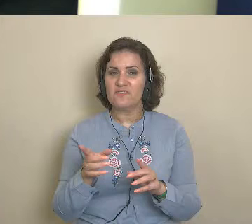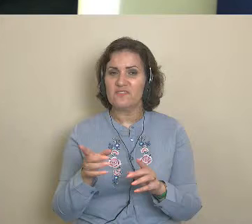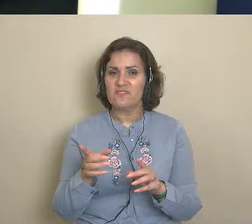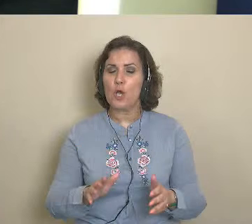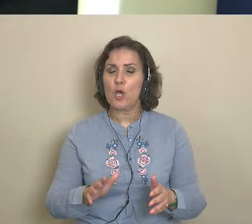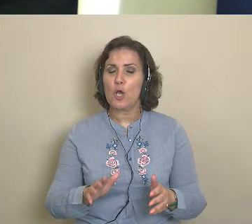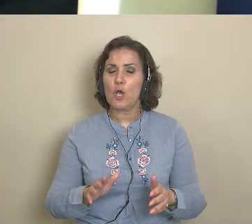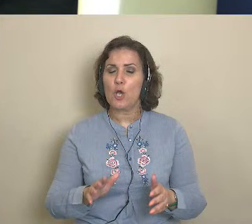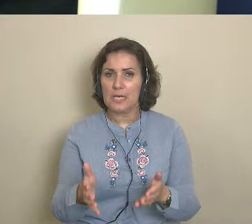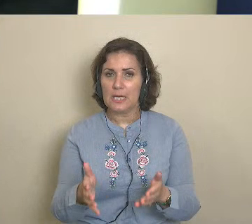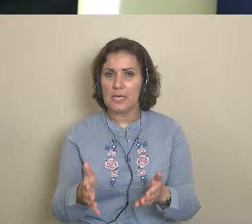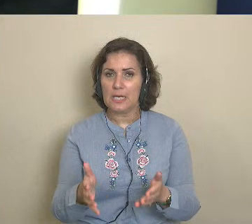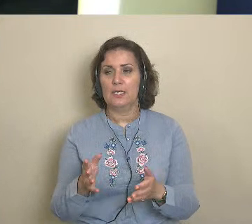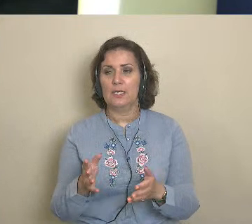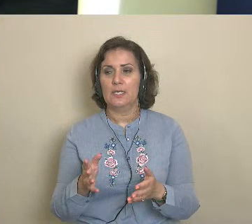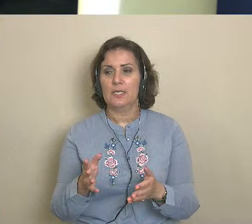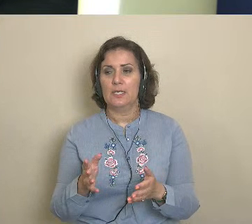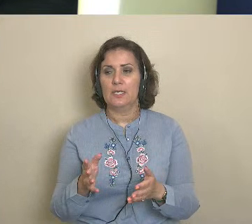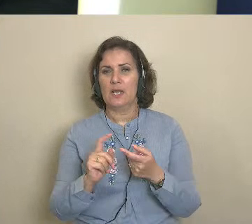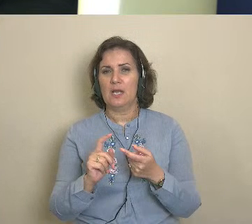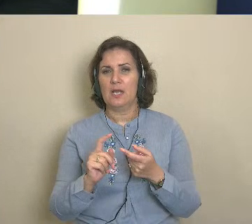compliance with the recommendations,